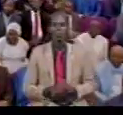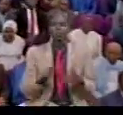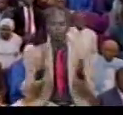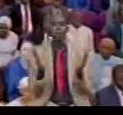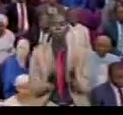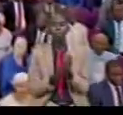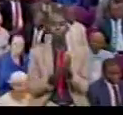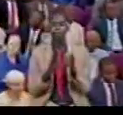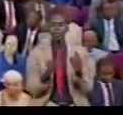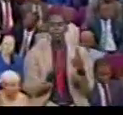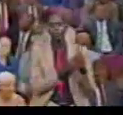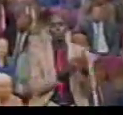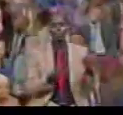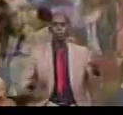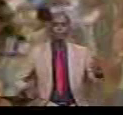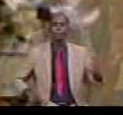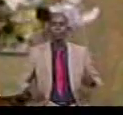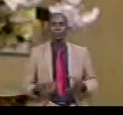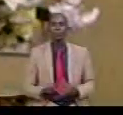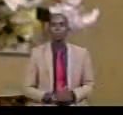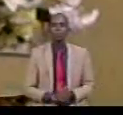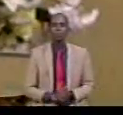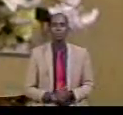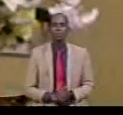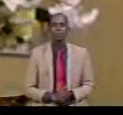Praise the Lord.